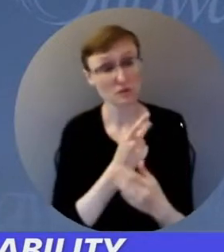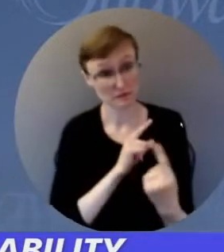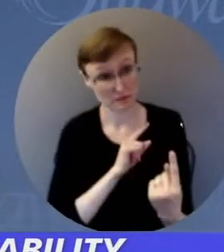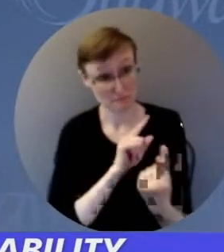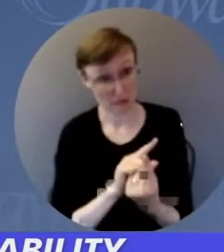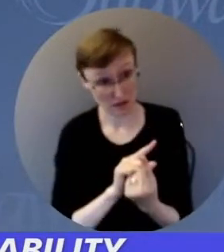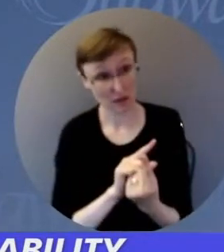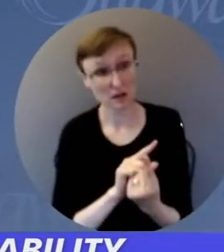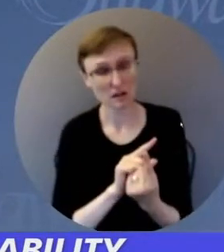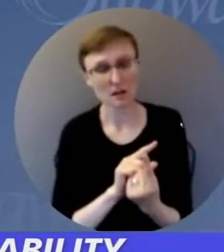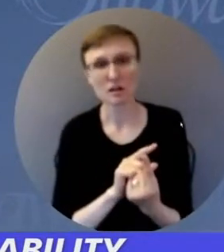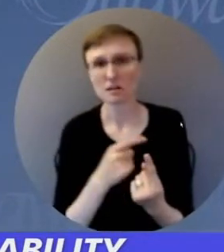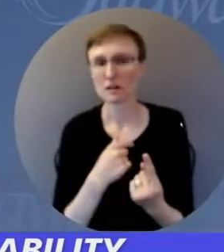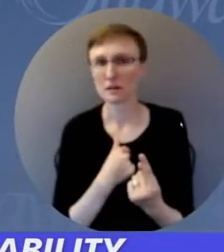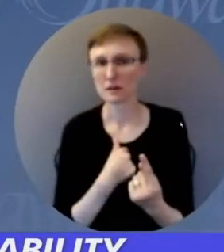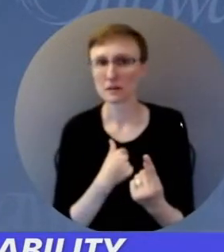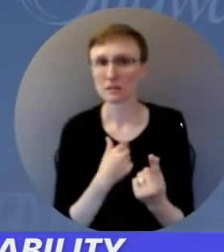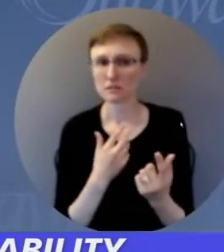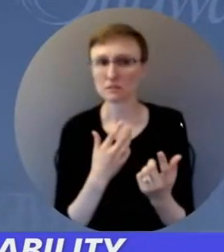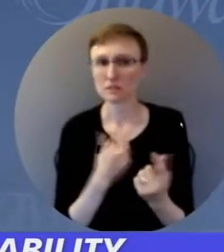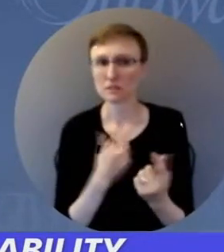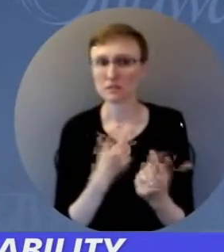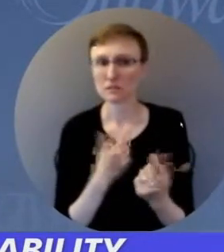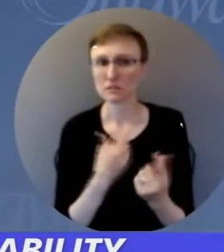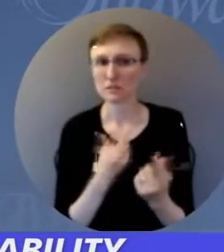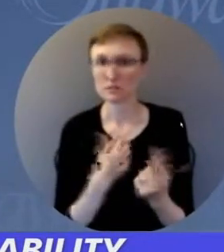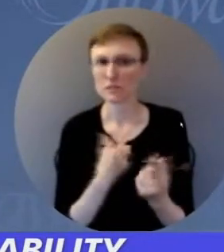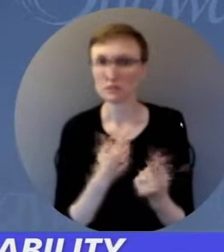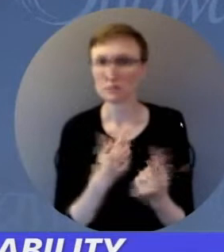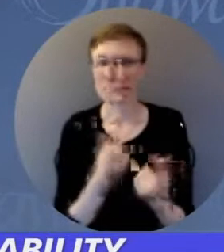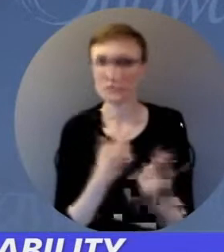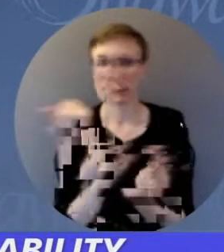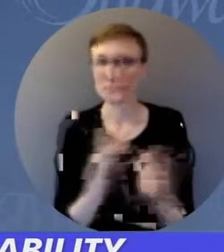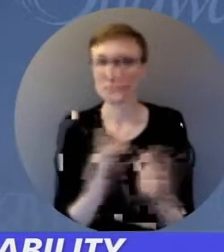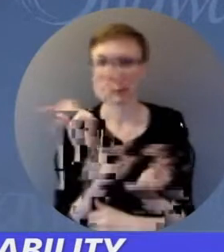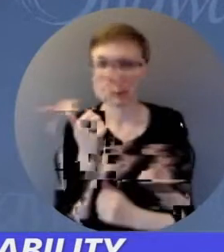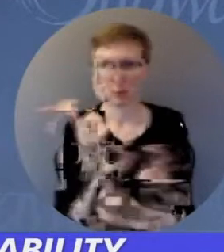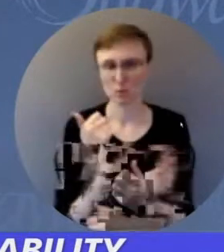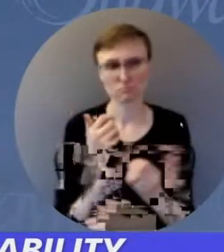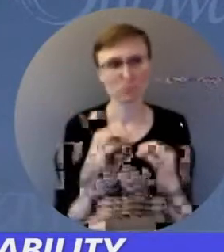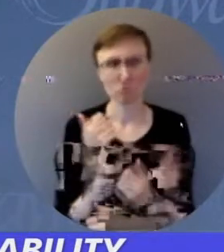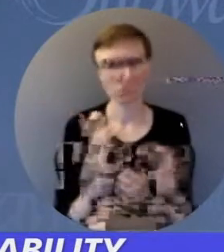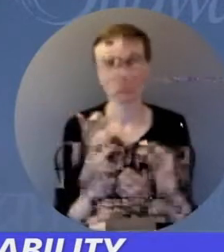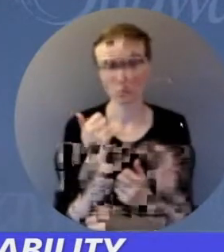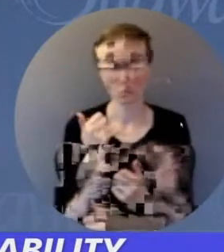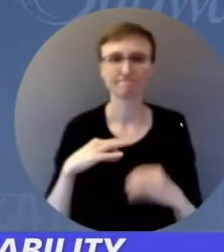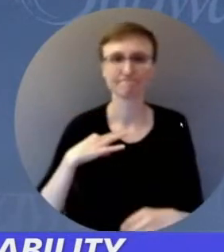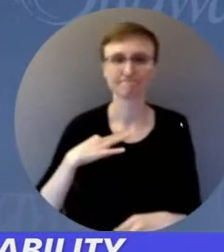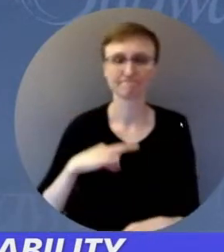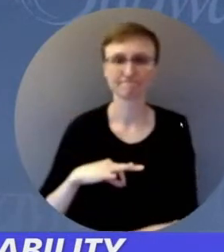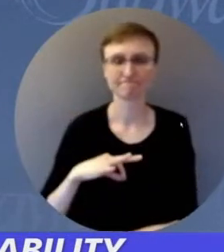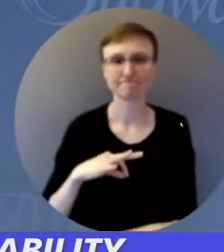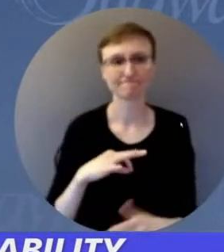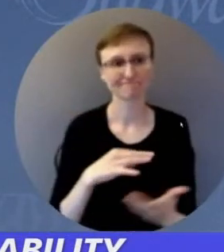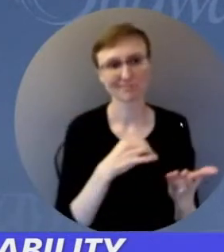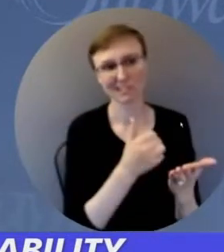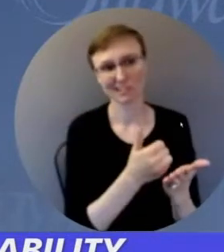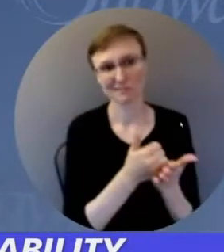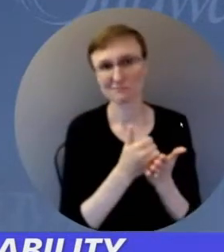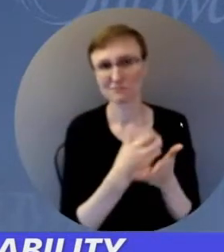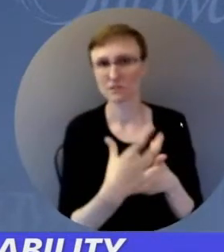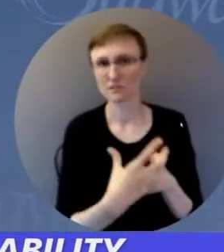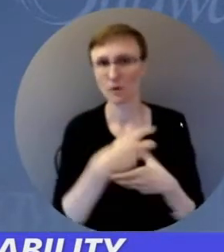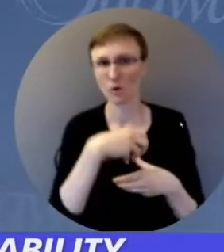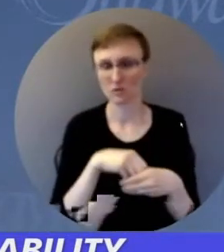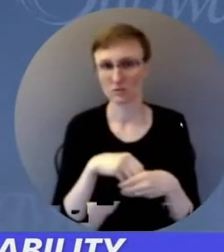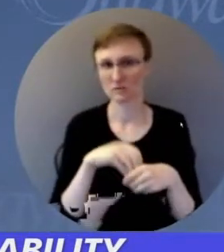this is a much more helpful that she's involved early on